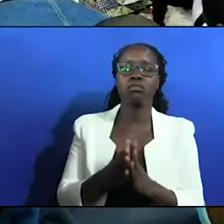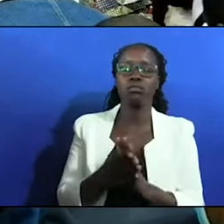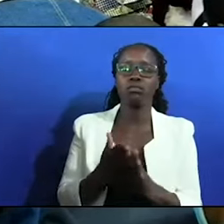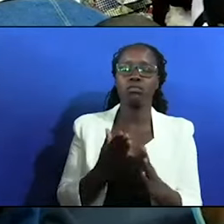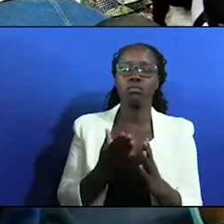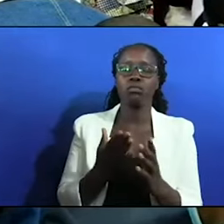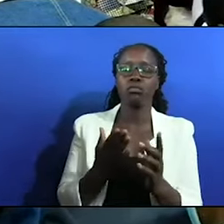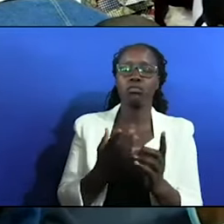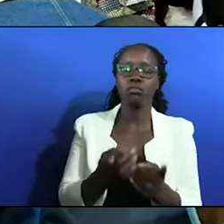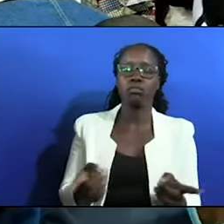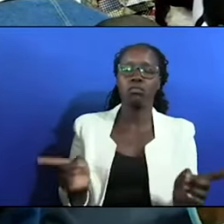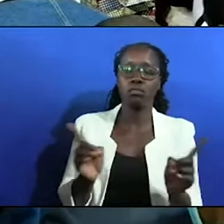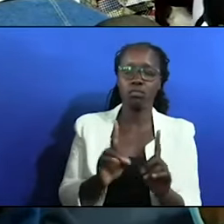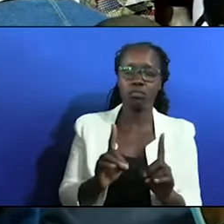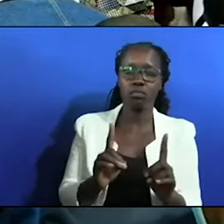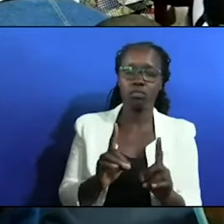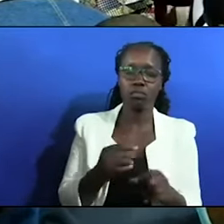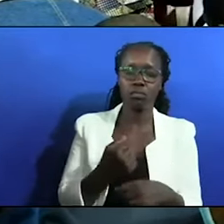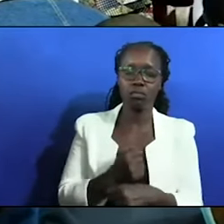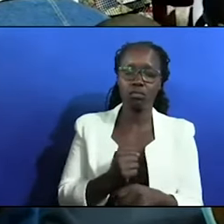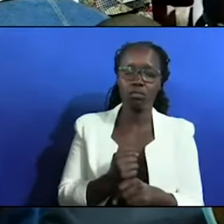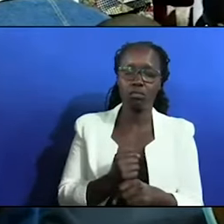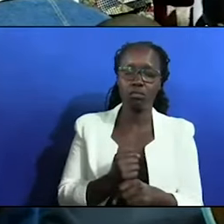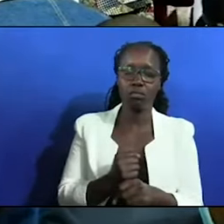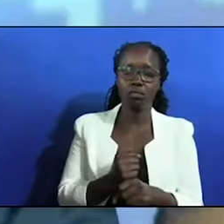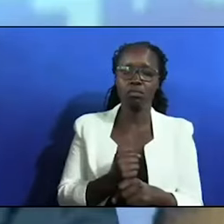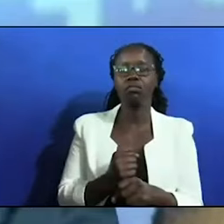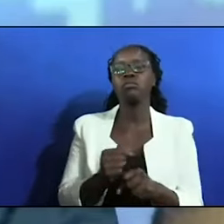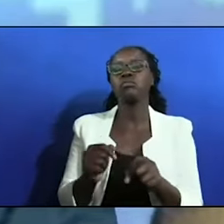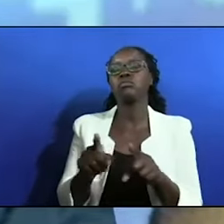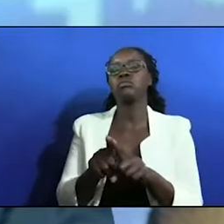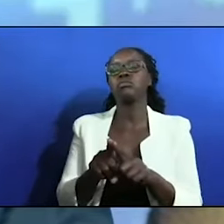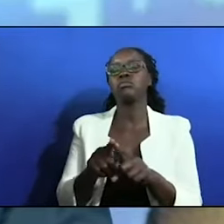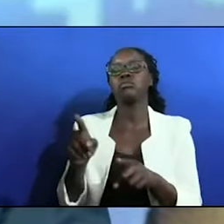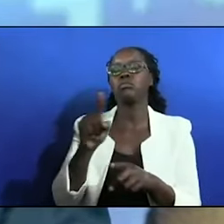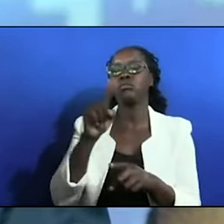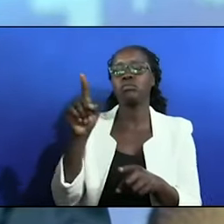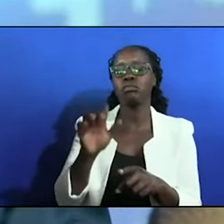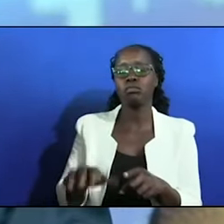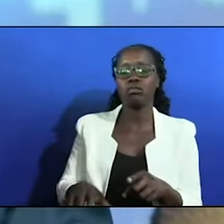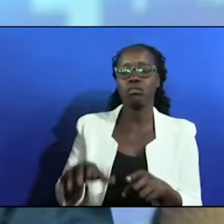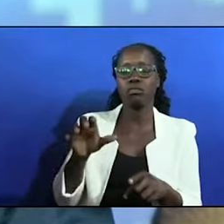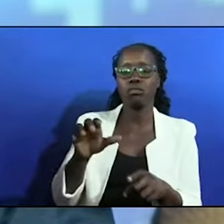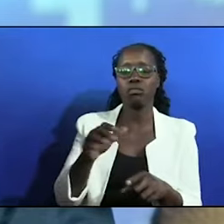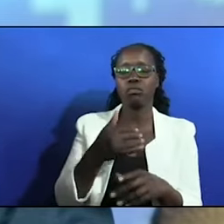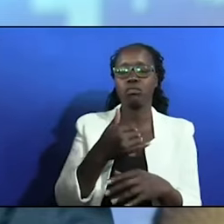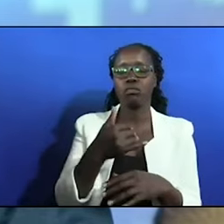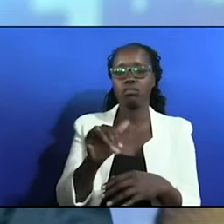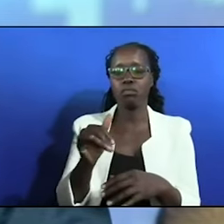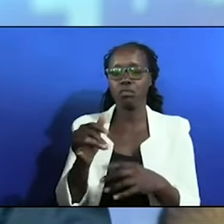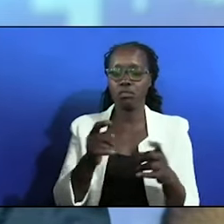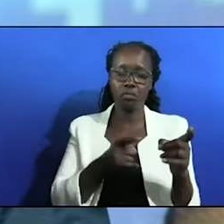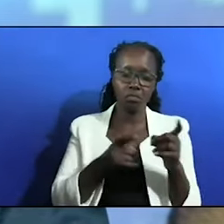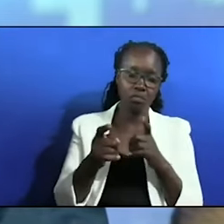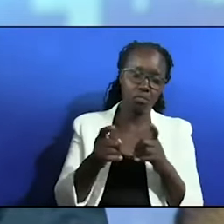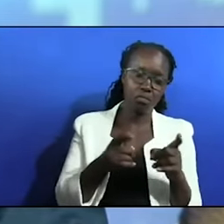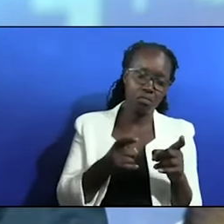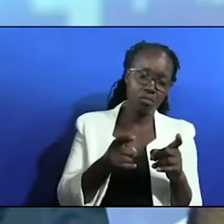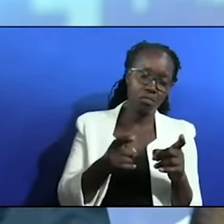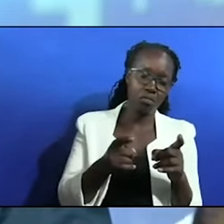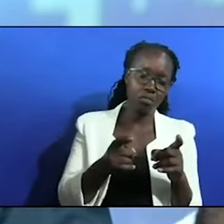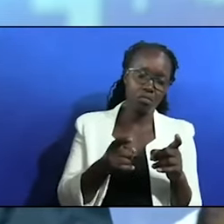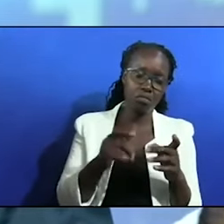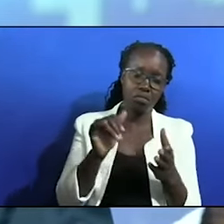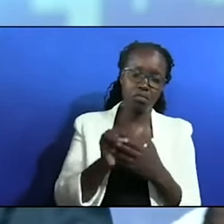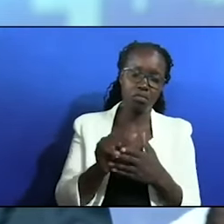us and make a journey as you did with Zacchaeus. Lord, there are those who are going to do restitution.